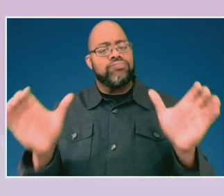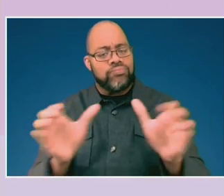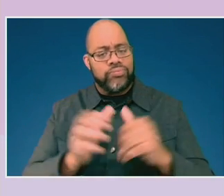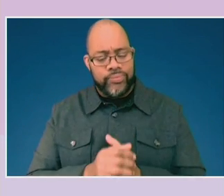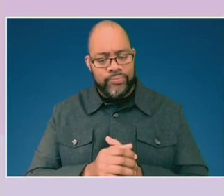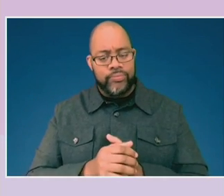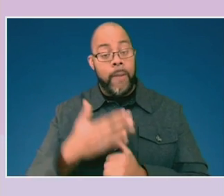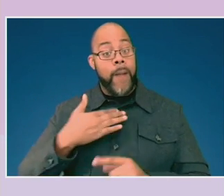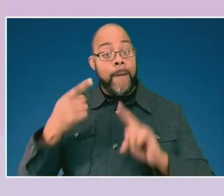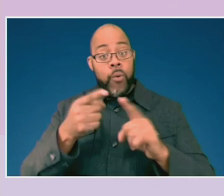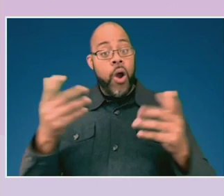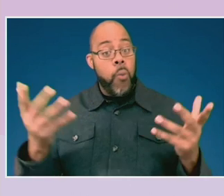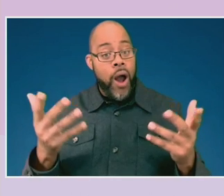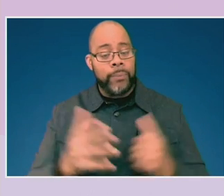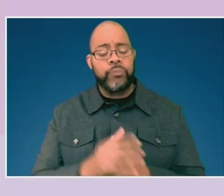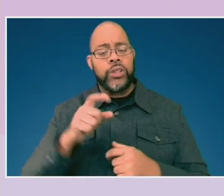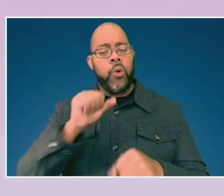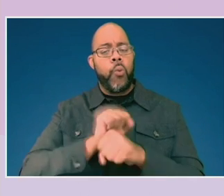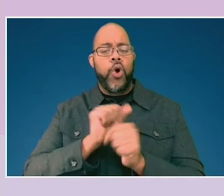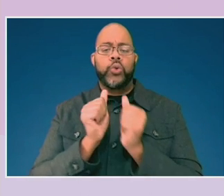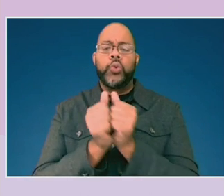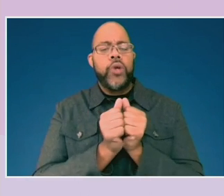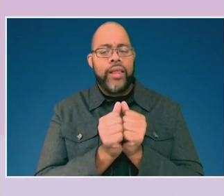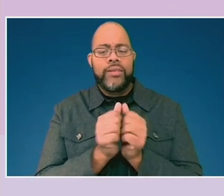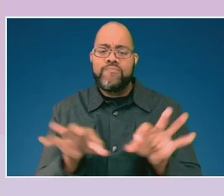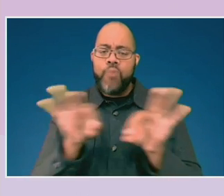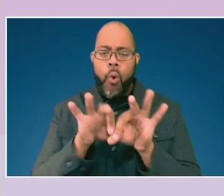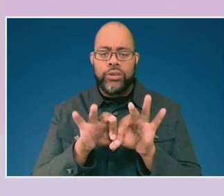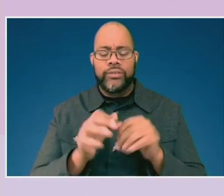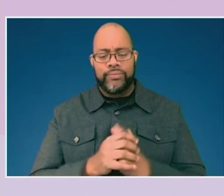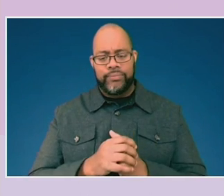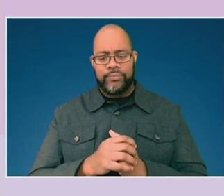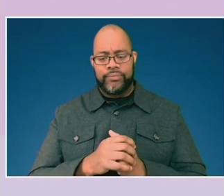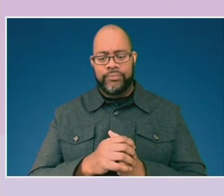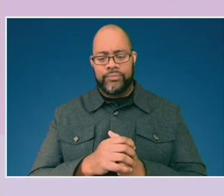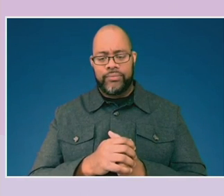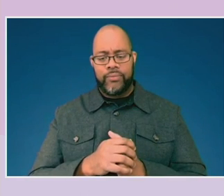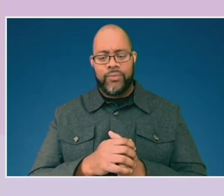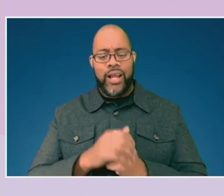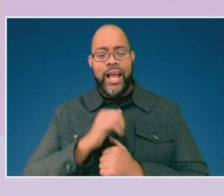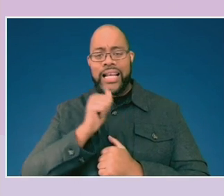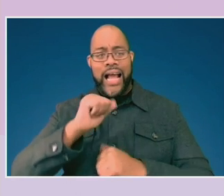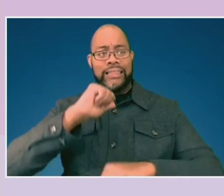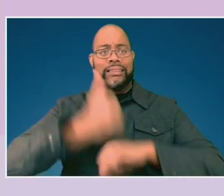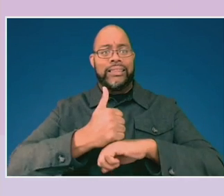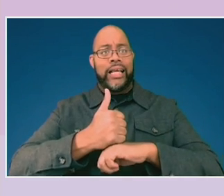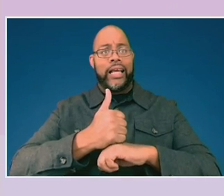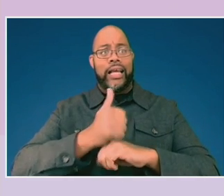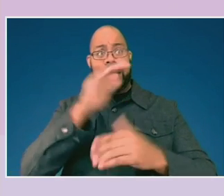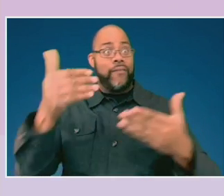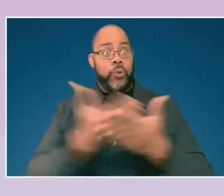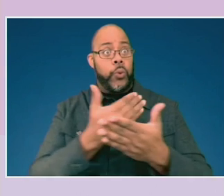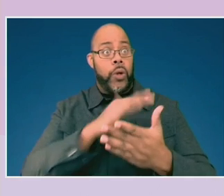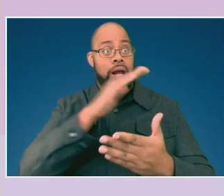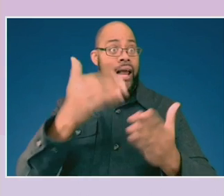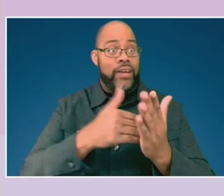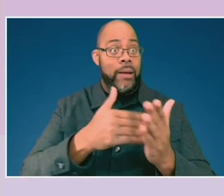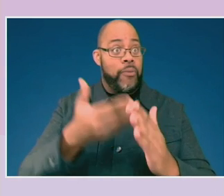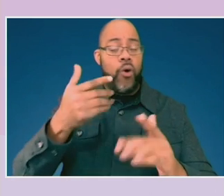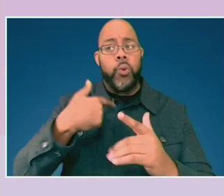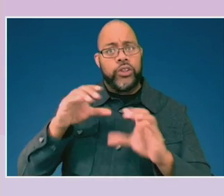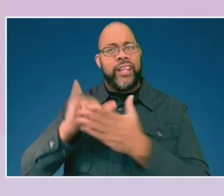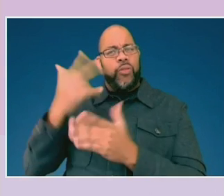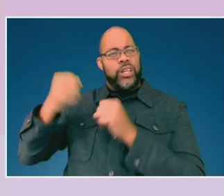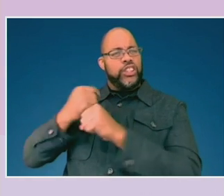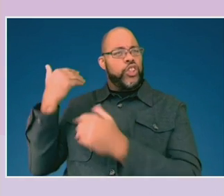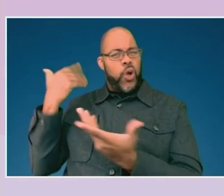point is, we need to work together, and we're not setting a precedent here. We did it 3 years ago. We did it when we came